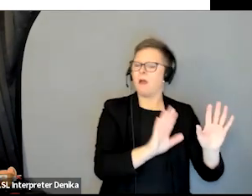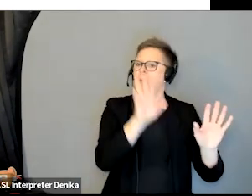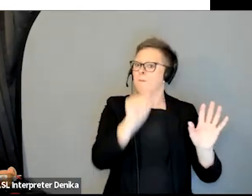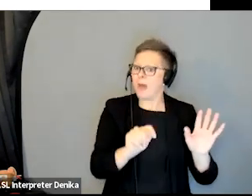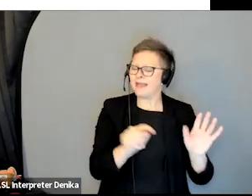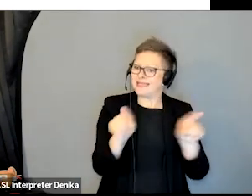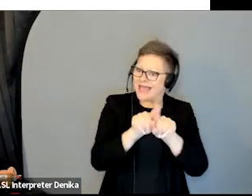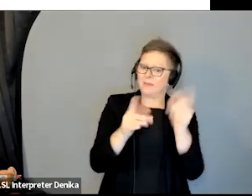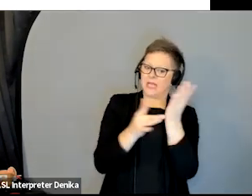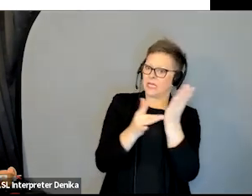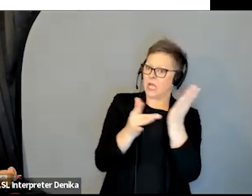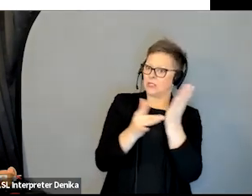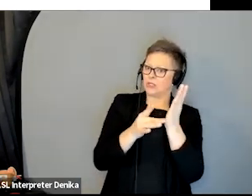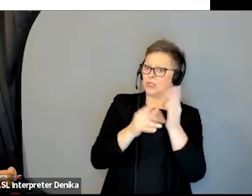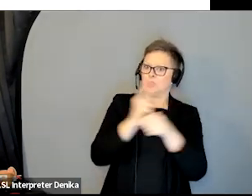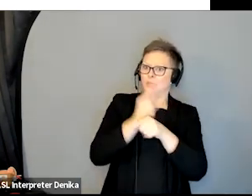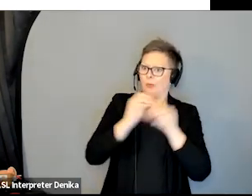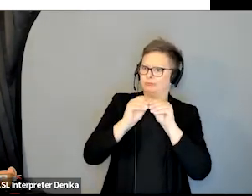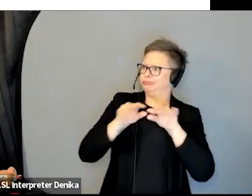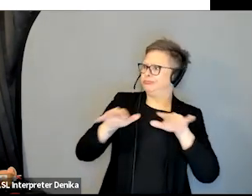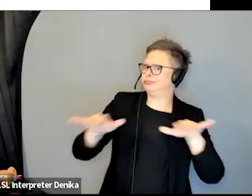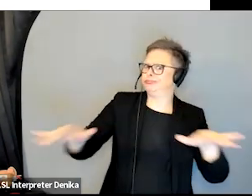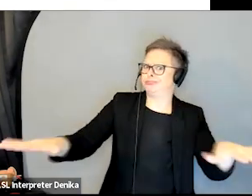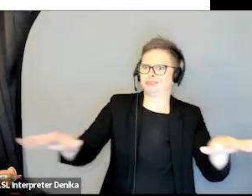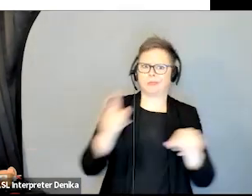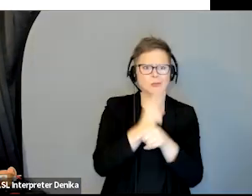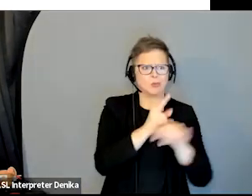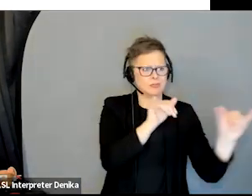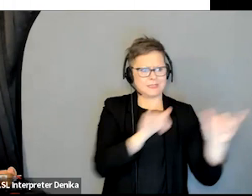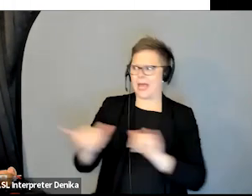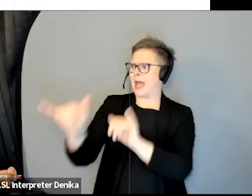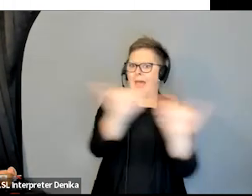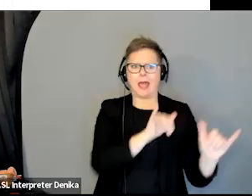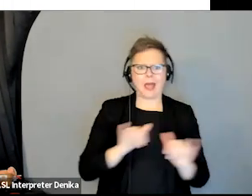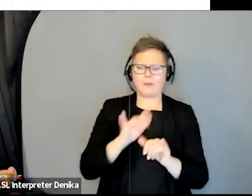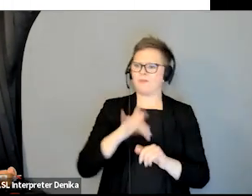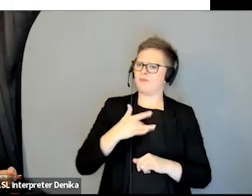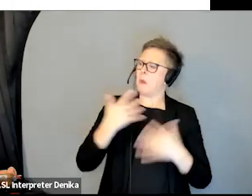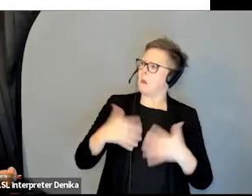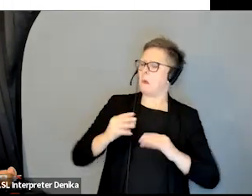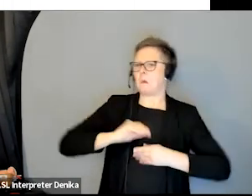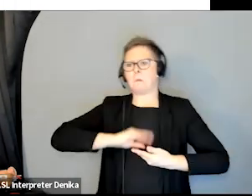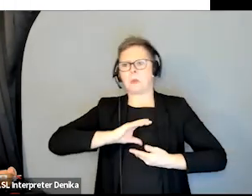same technologies became widely used during the pandemic for online teaching and for online conferences.